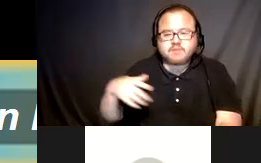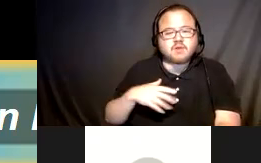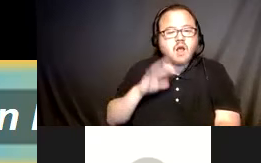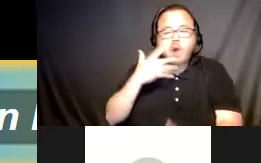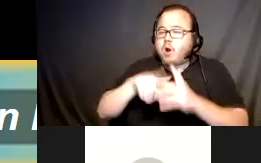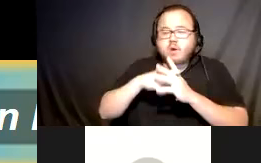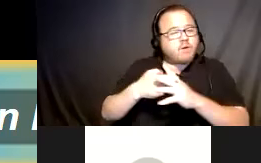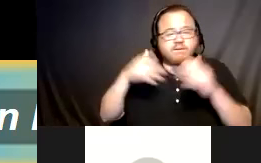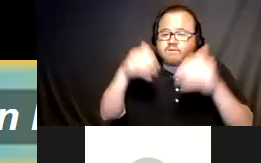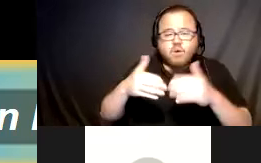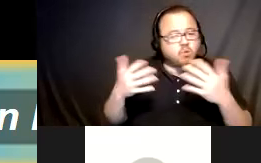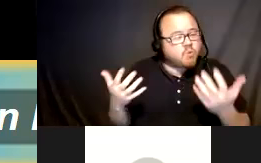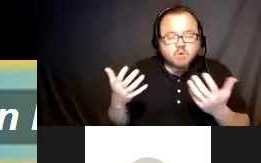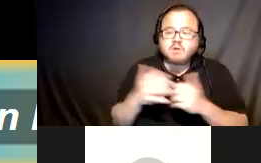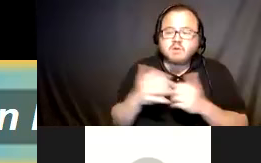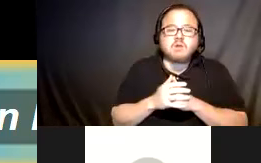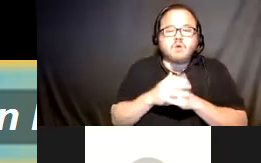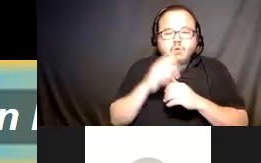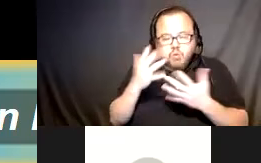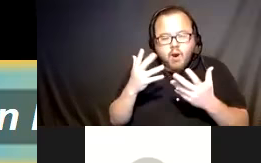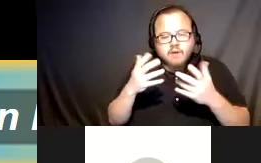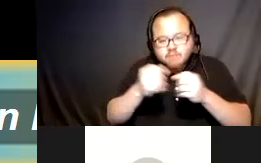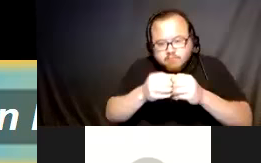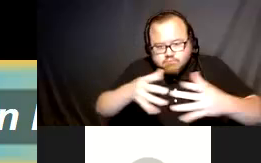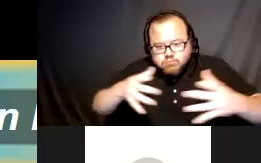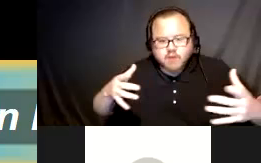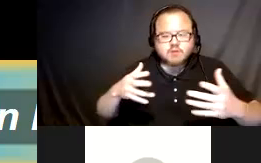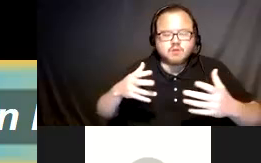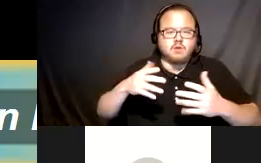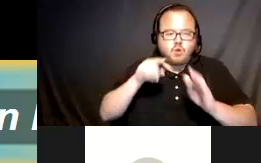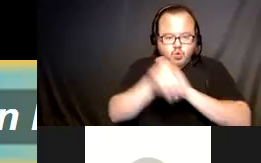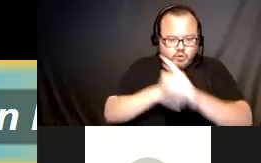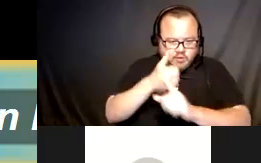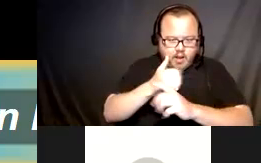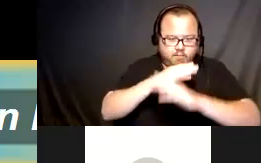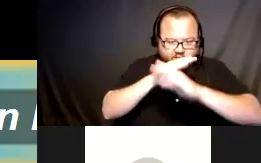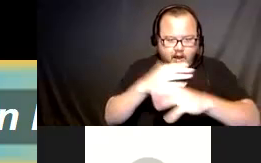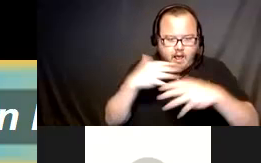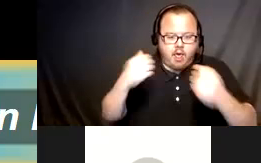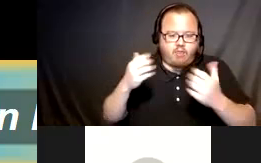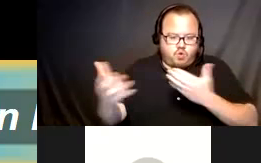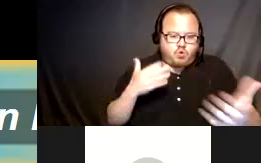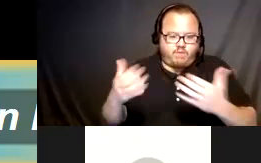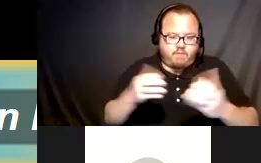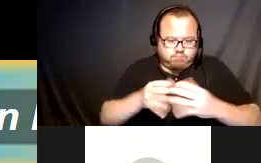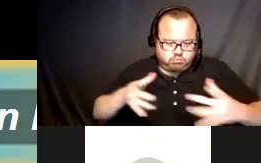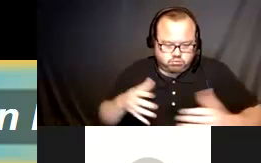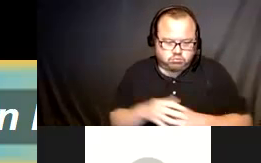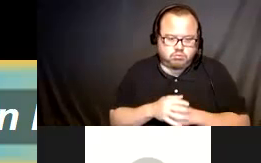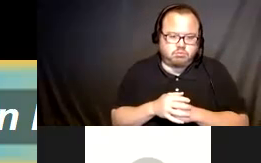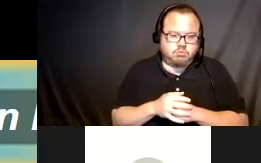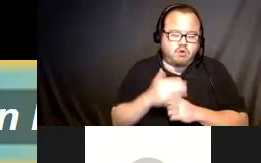initial focus this year was to address the expansion of integration of suicide prevention and health services. We focused on the